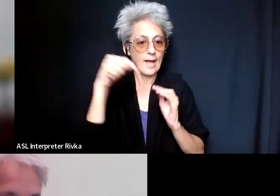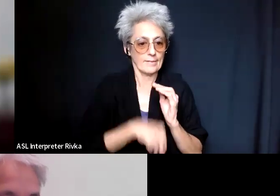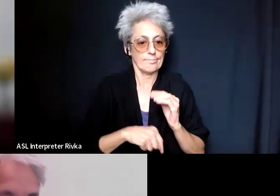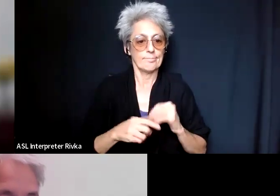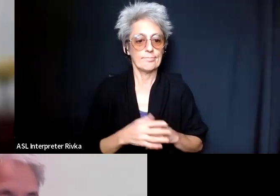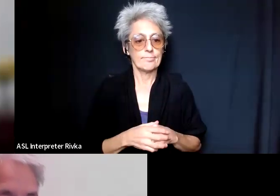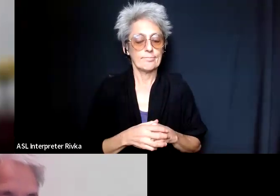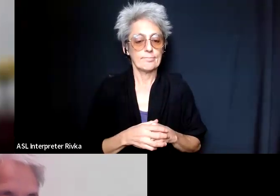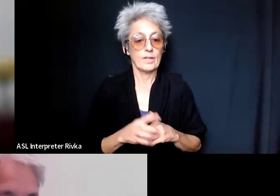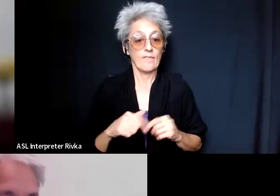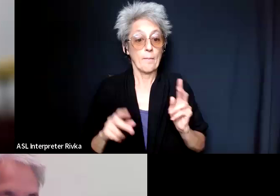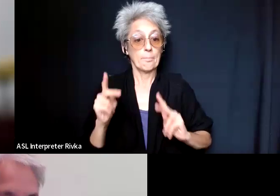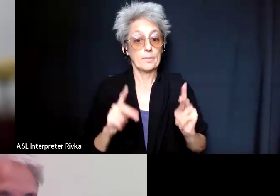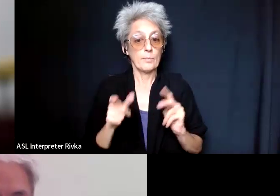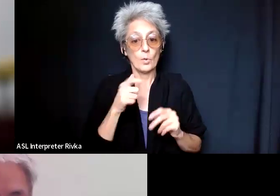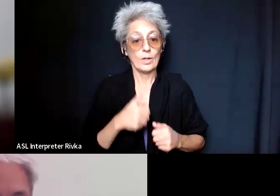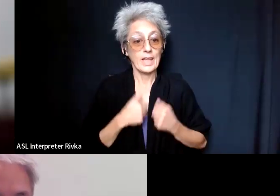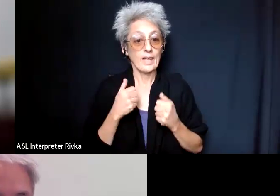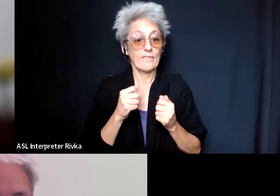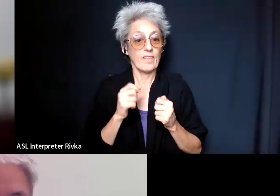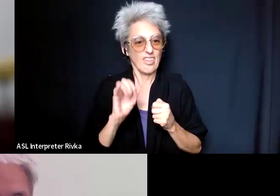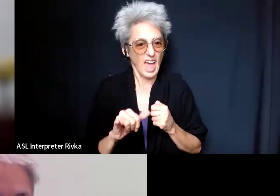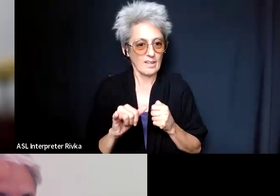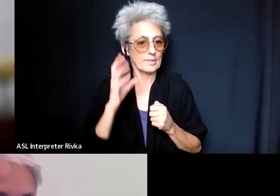people who live this every day.